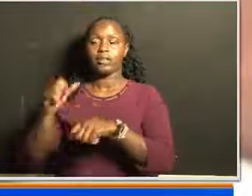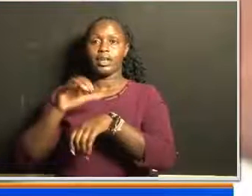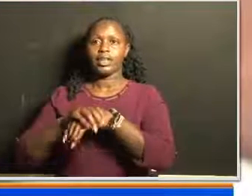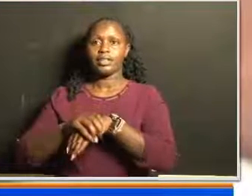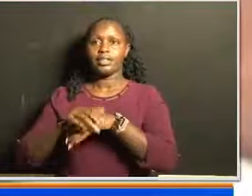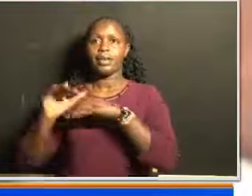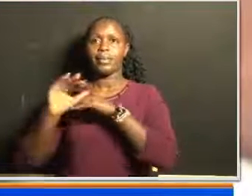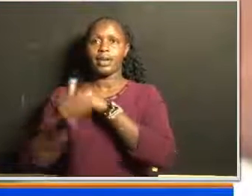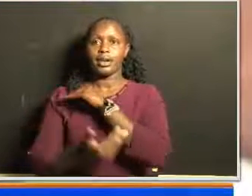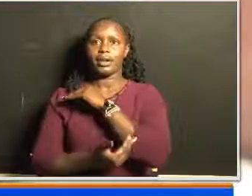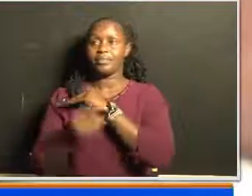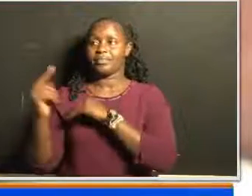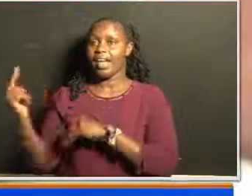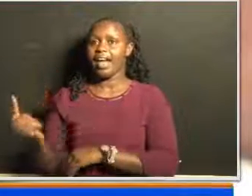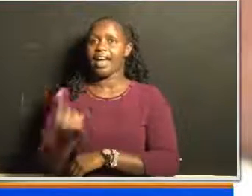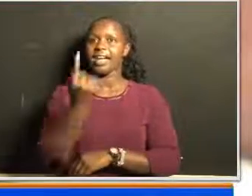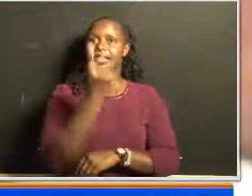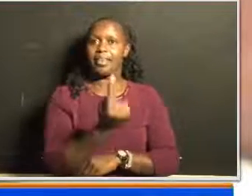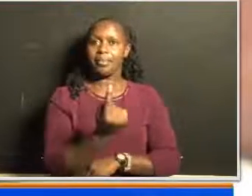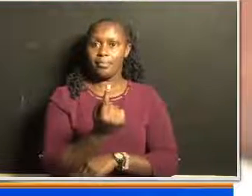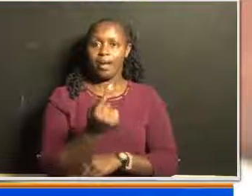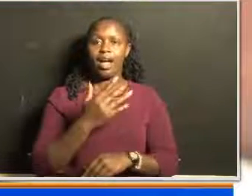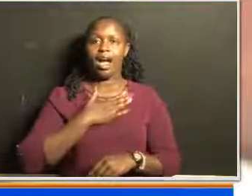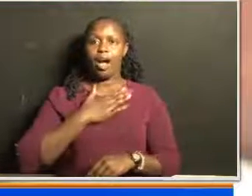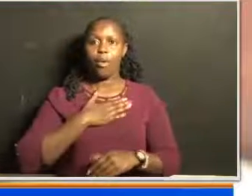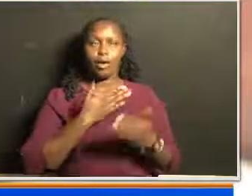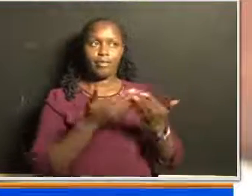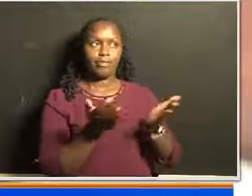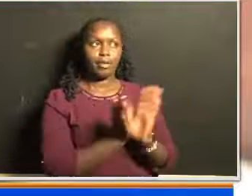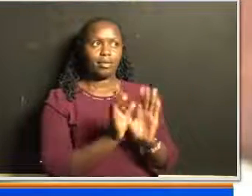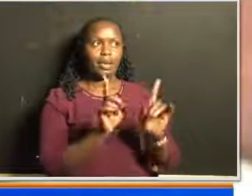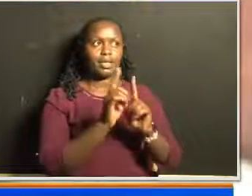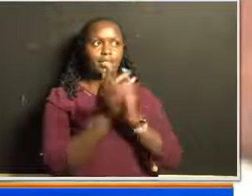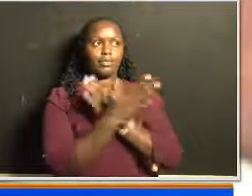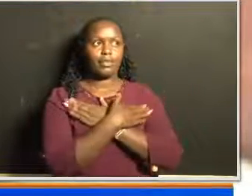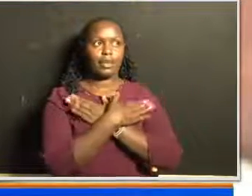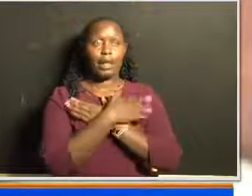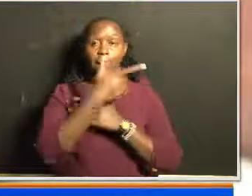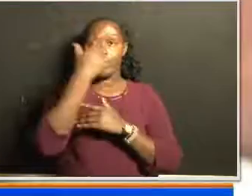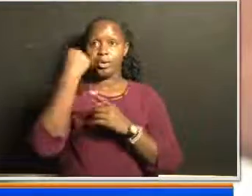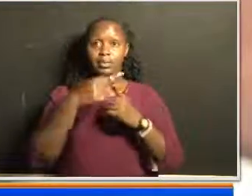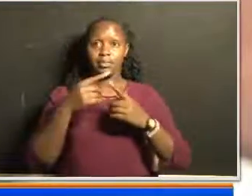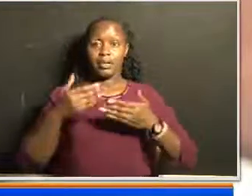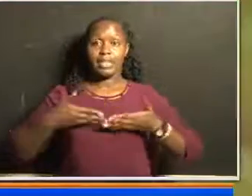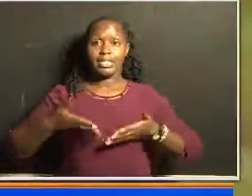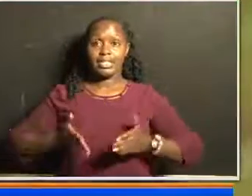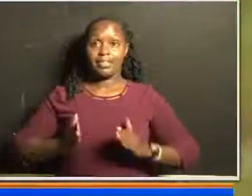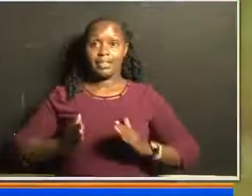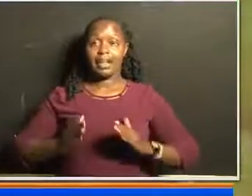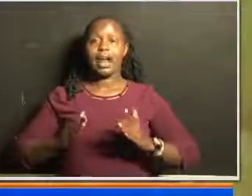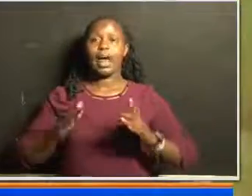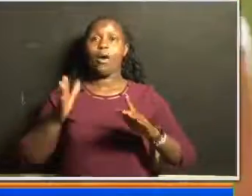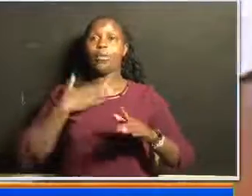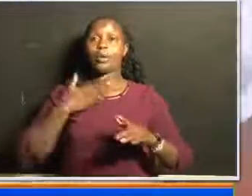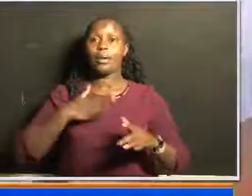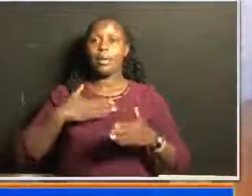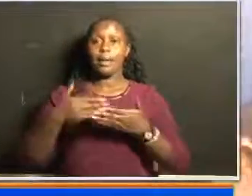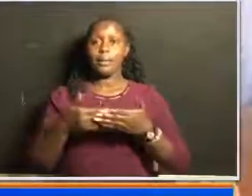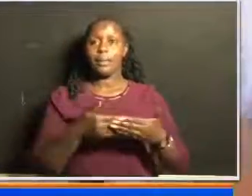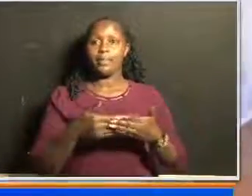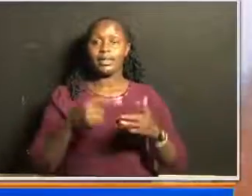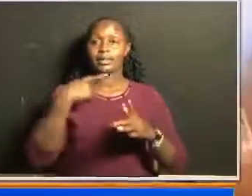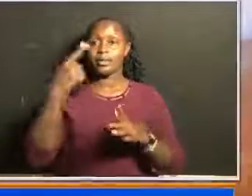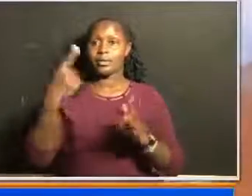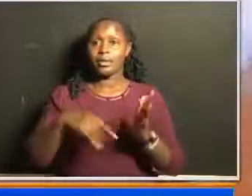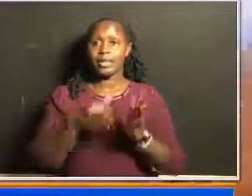came to our family like a family friend because I'd just given birth and she wanted my baby. She discloses that she